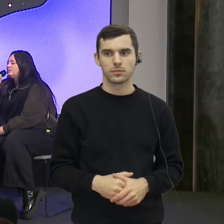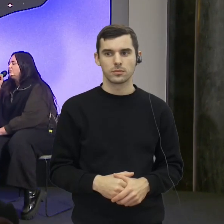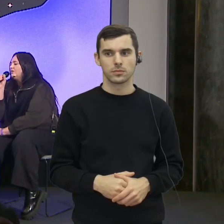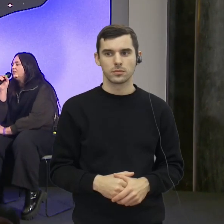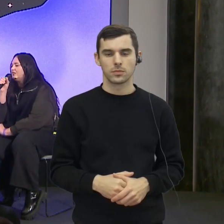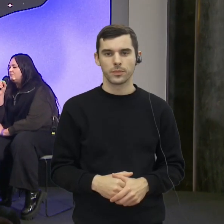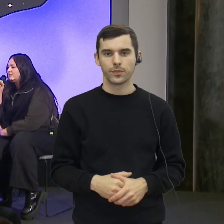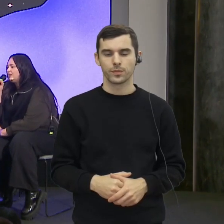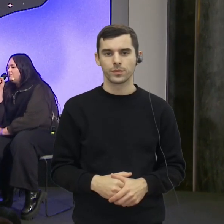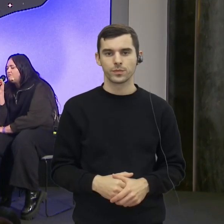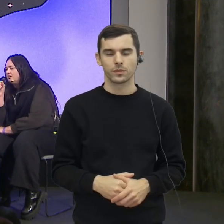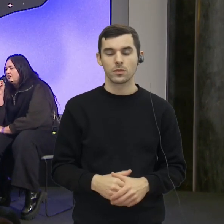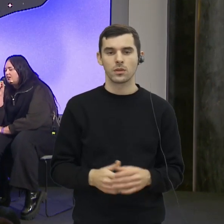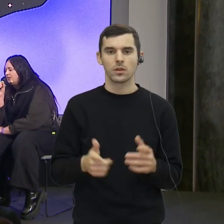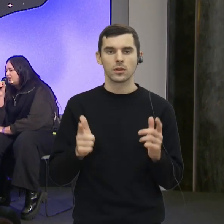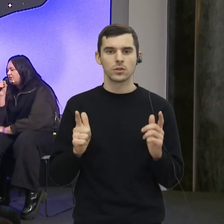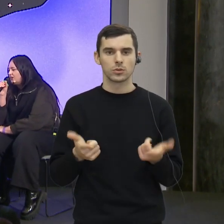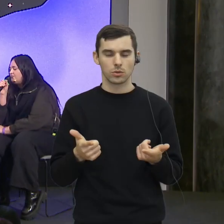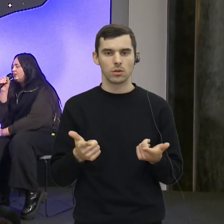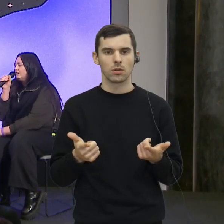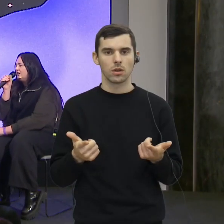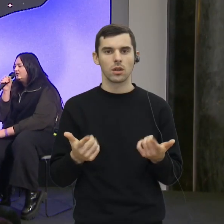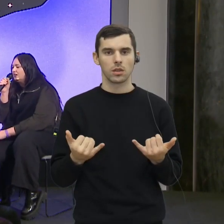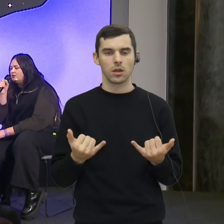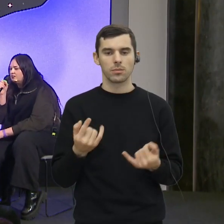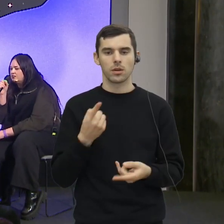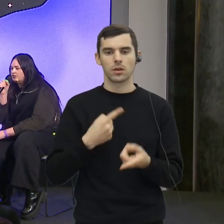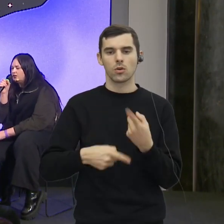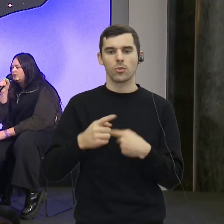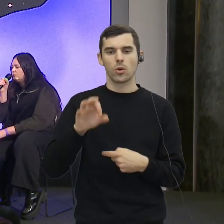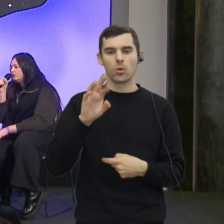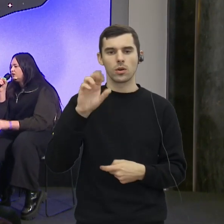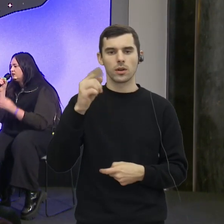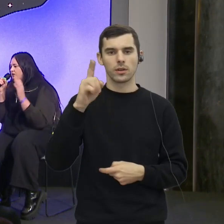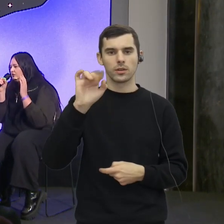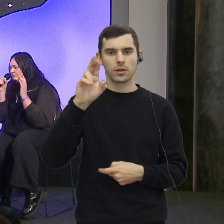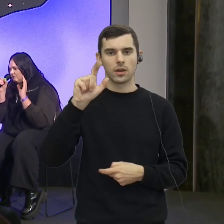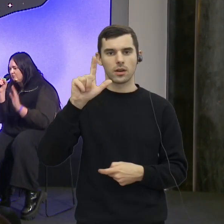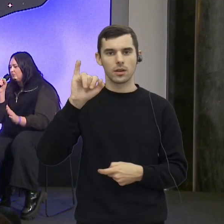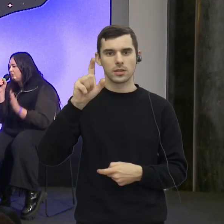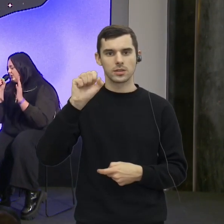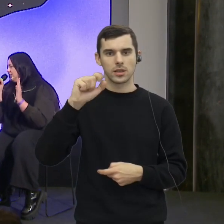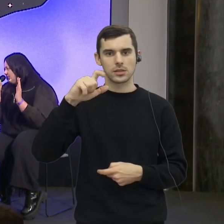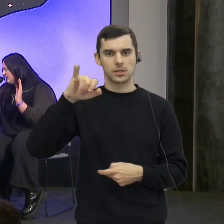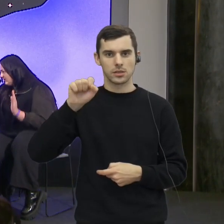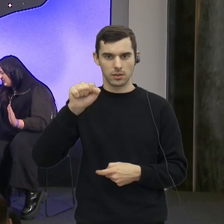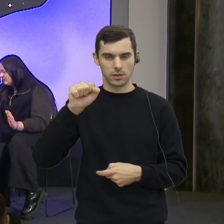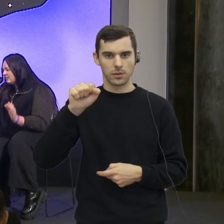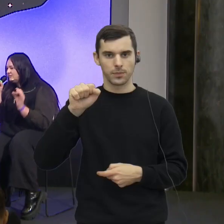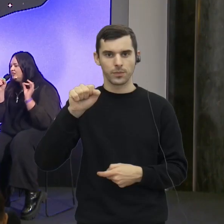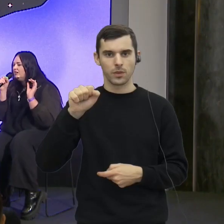Iš tiesų, kai mes kalbame, dar grįžtant šiek tiek prie radikalizacijos, dažnai žmonės, kurie